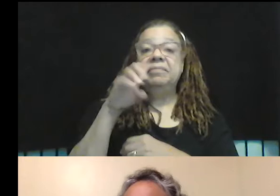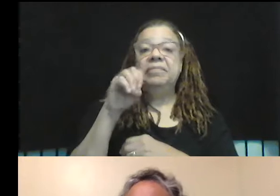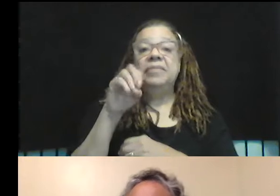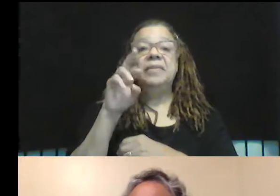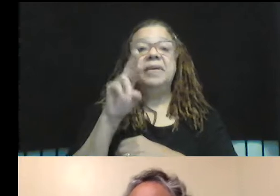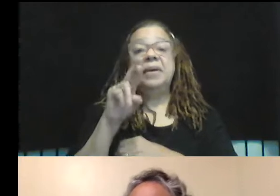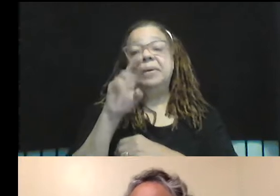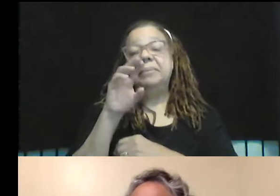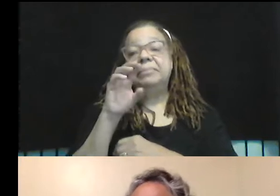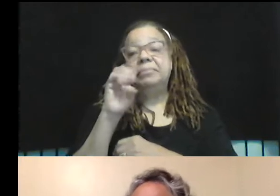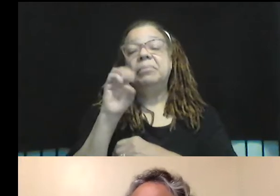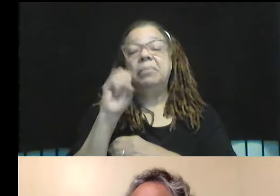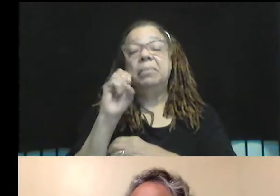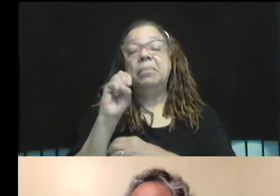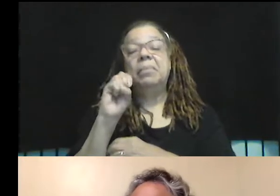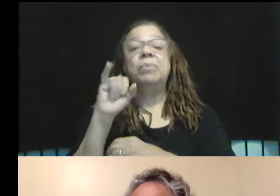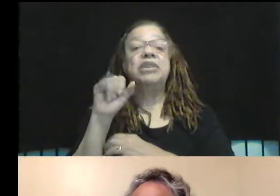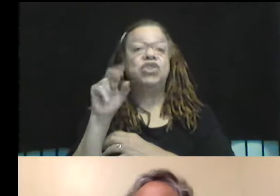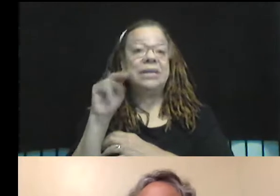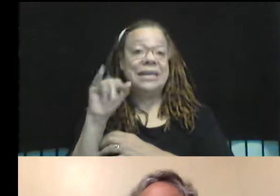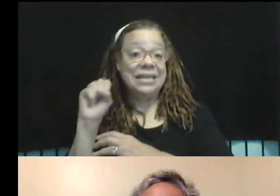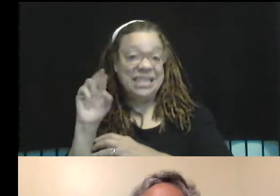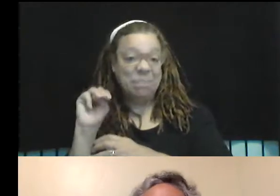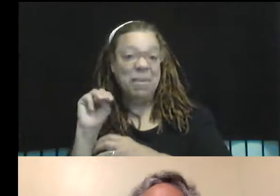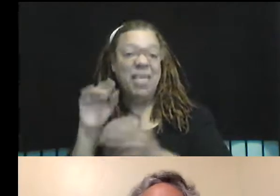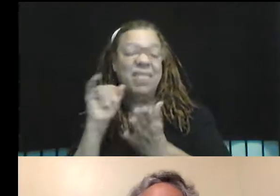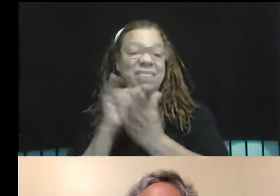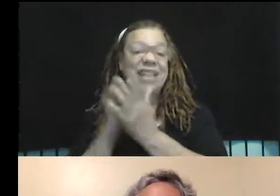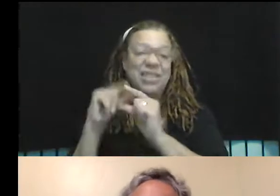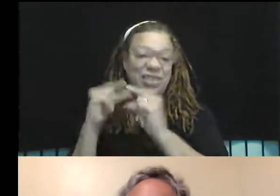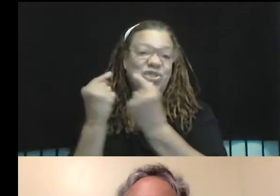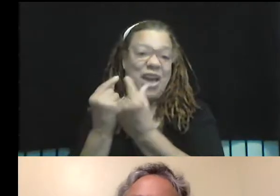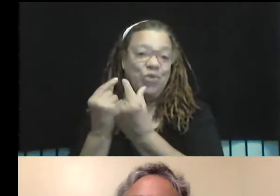yeah, that's probably the genre, I guess.